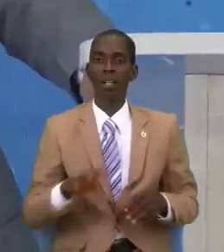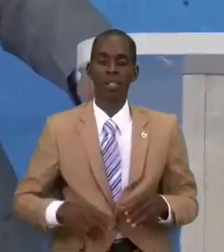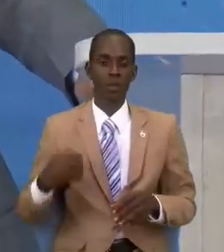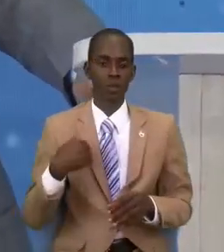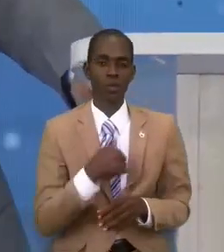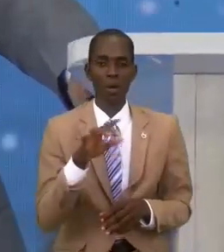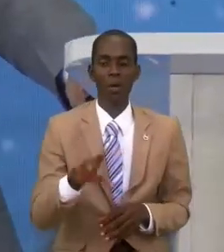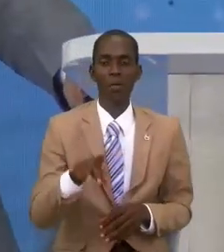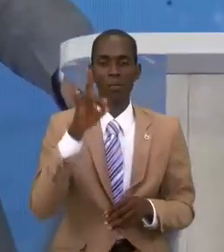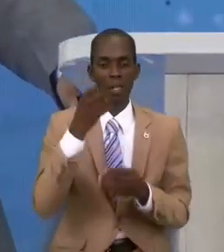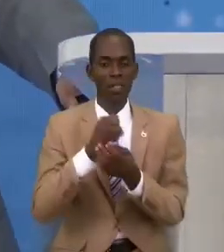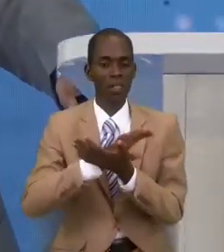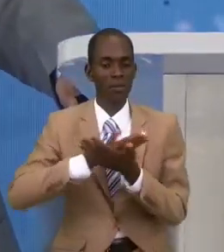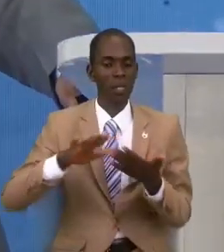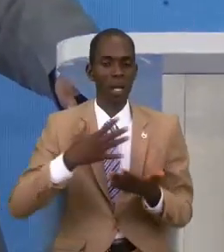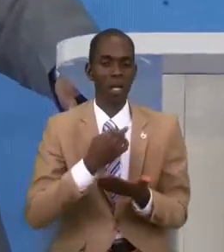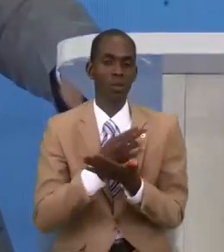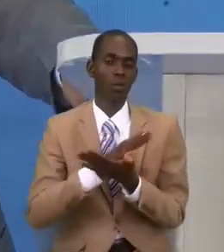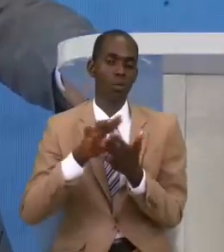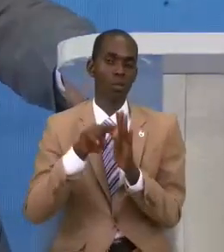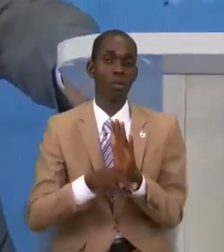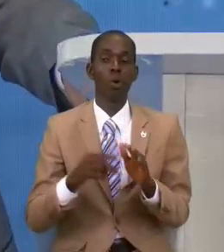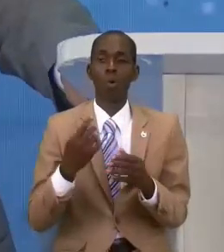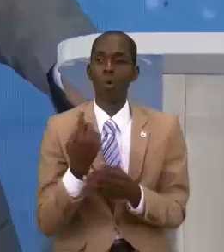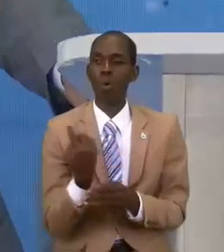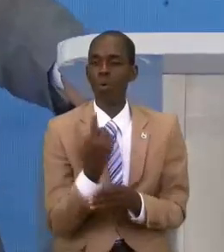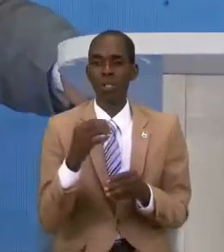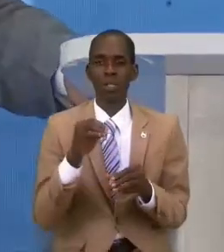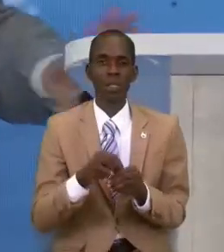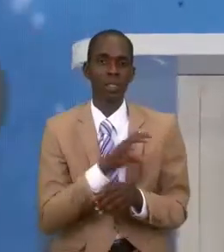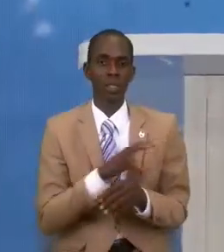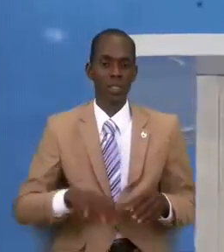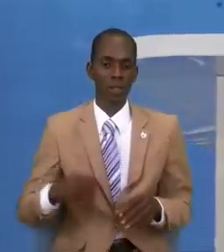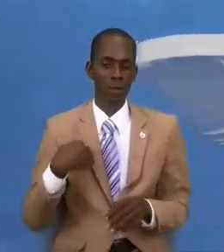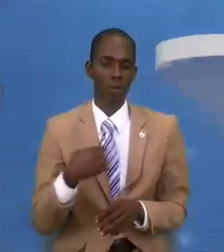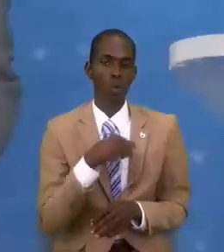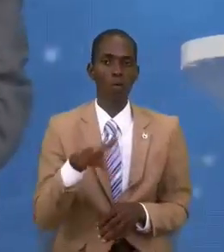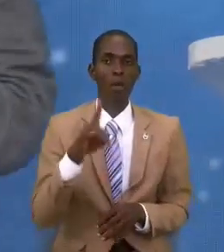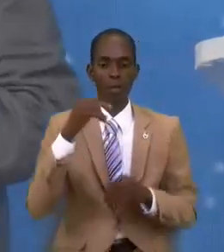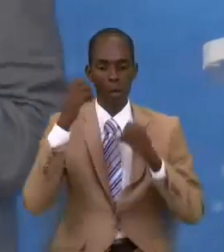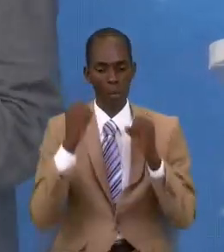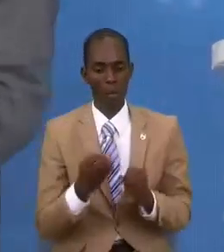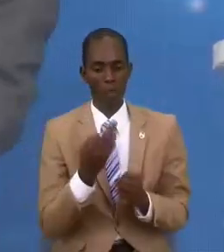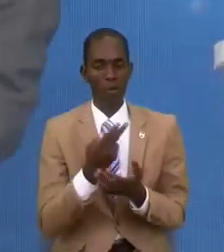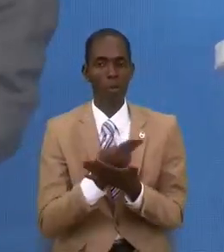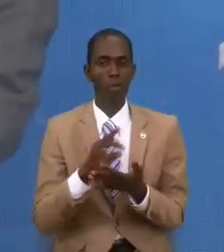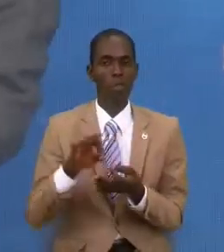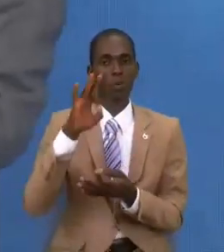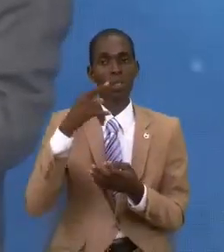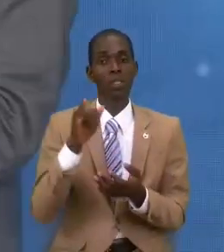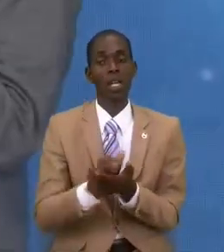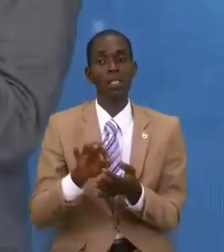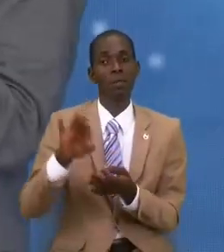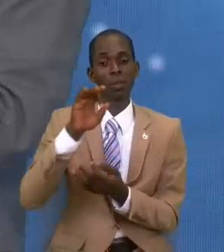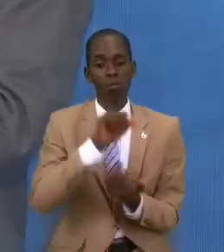we find the power of the Holy Ghost, the Spirit baptism that brings revival. Revival in